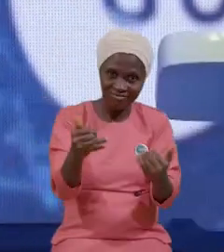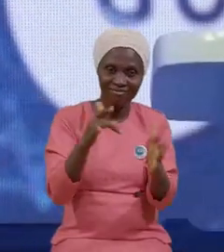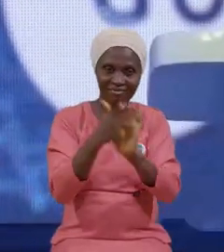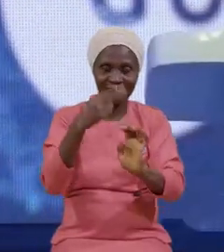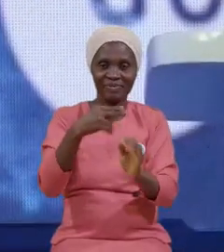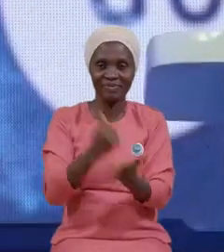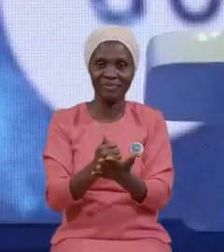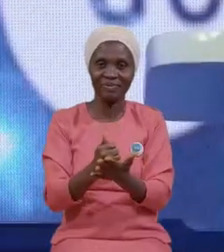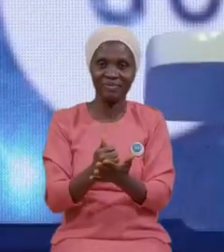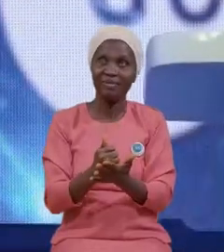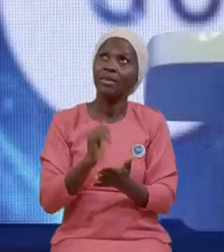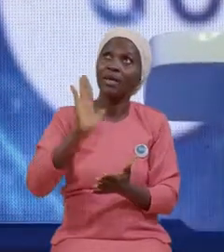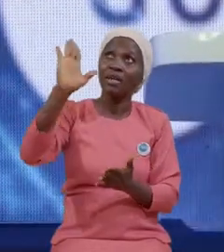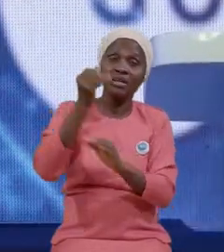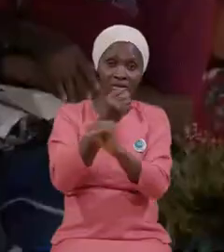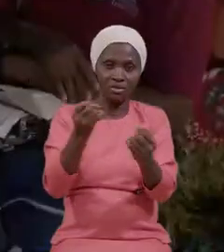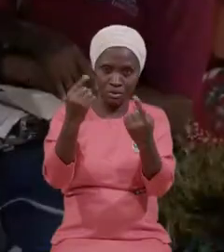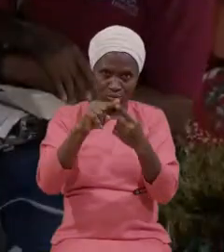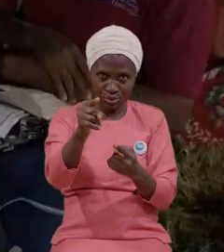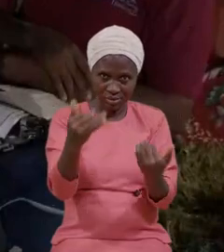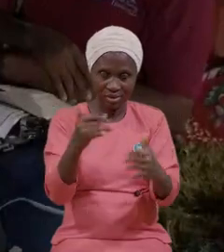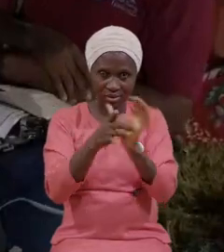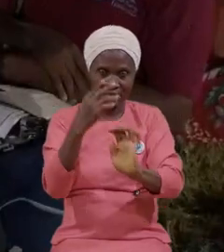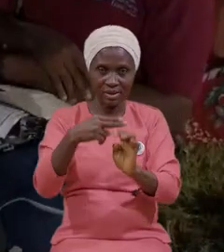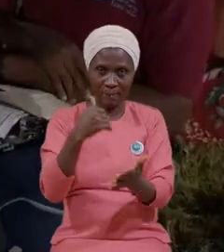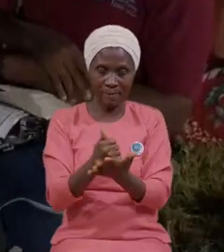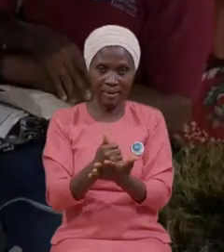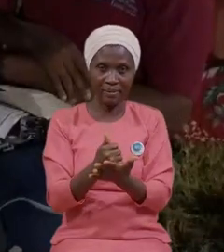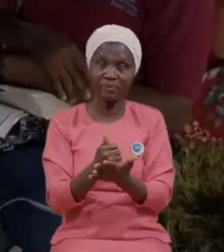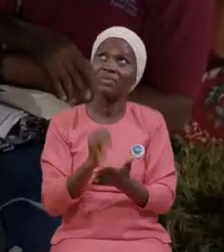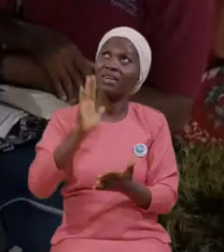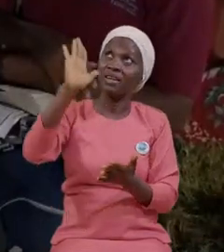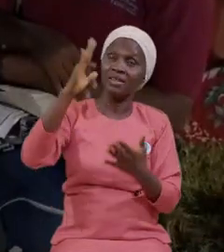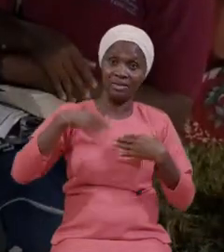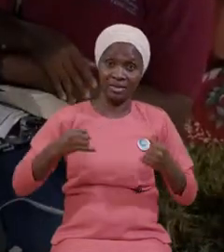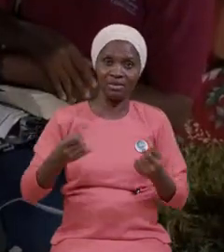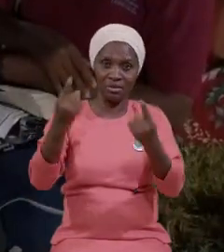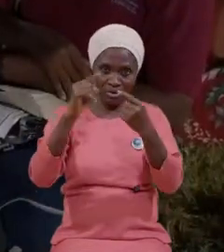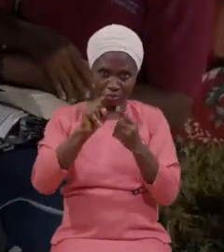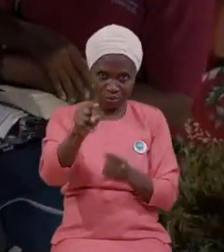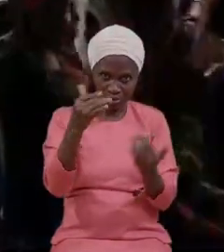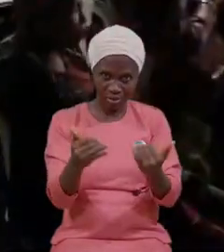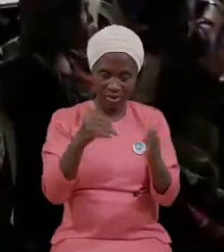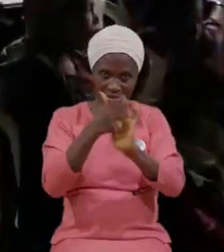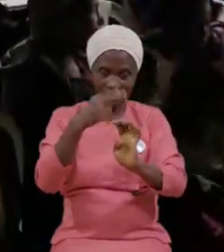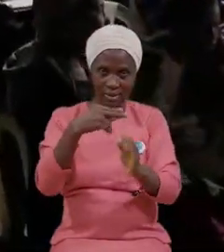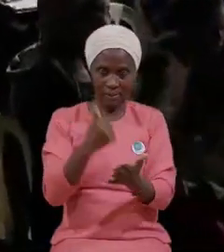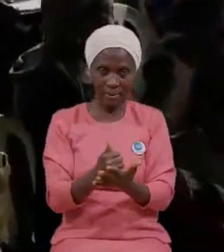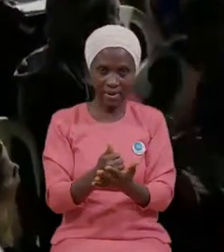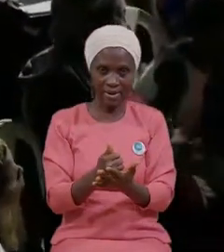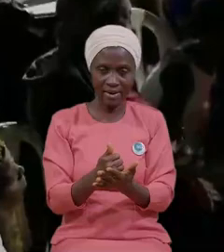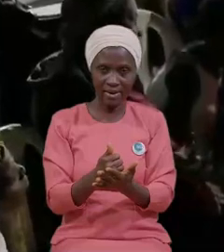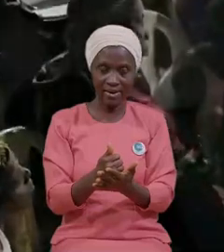His salvation is coming to you now. His healing is coming to you now.